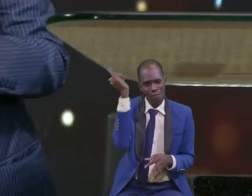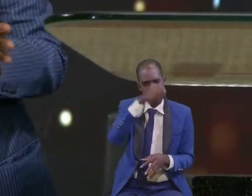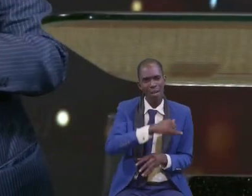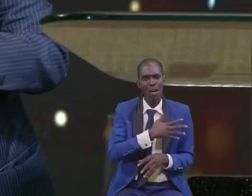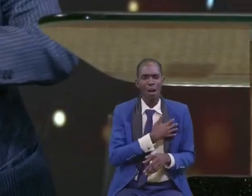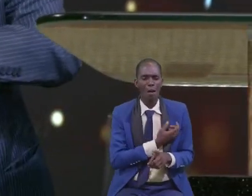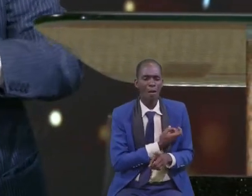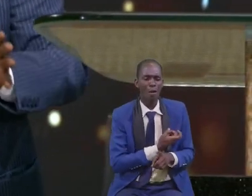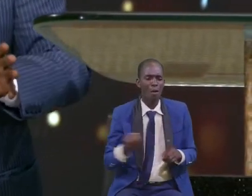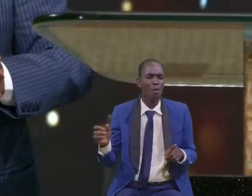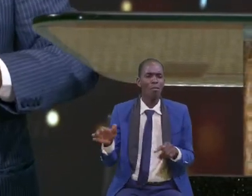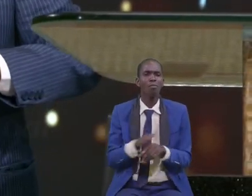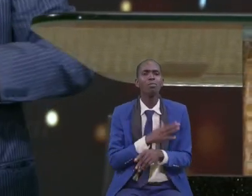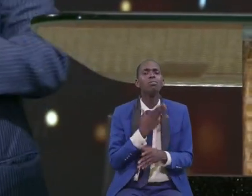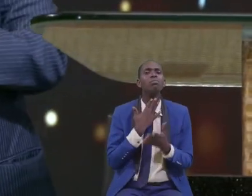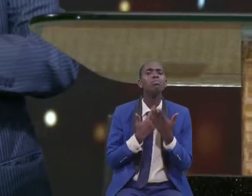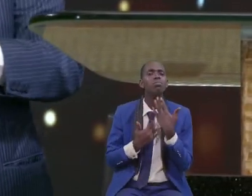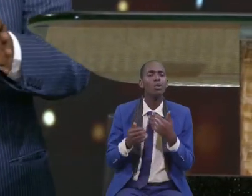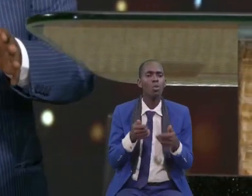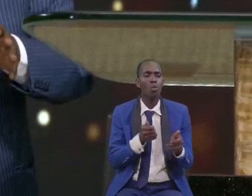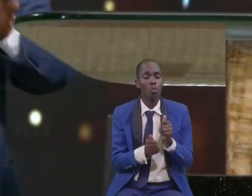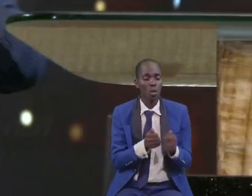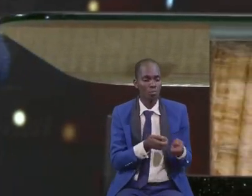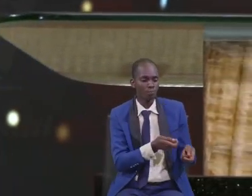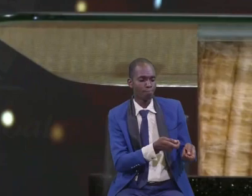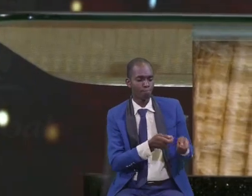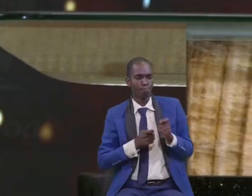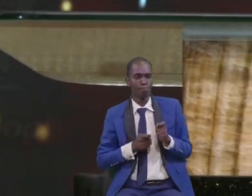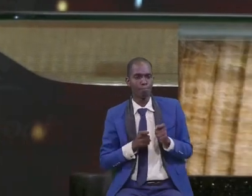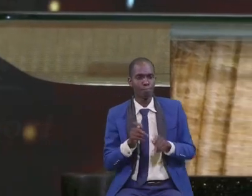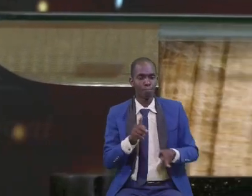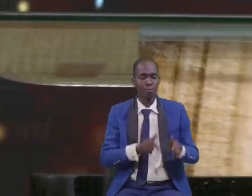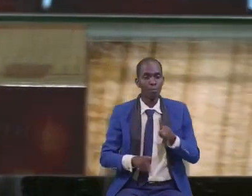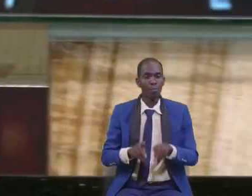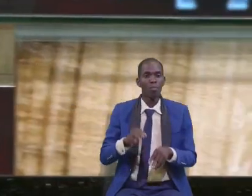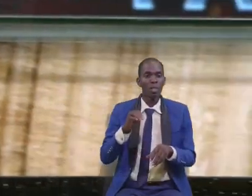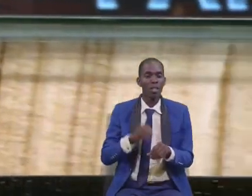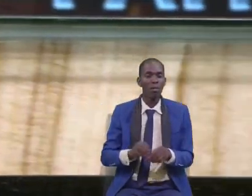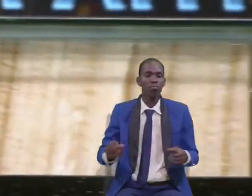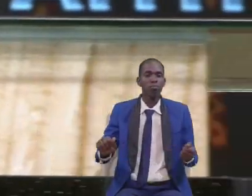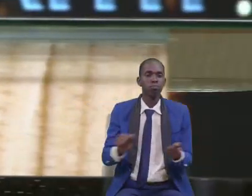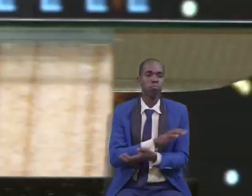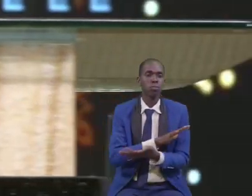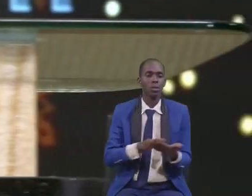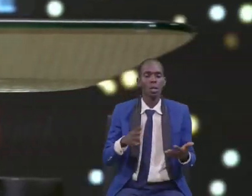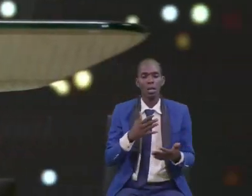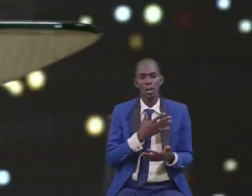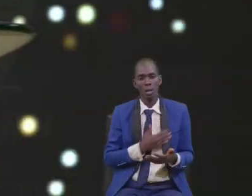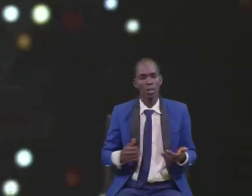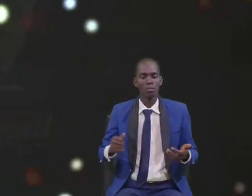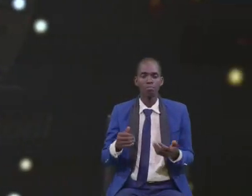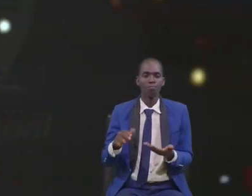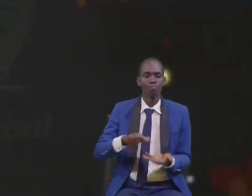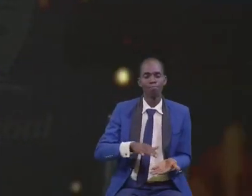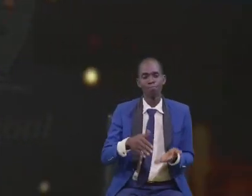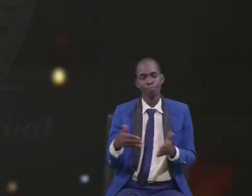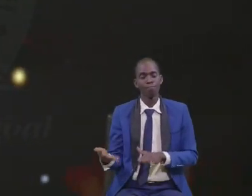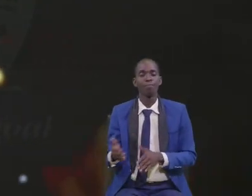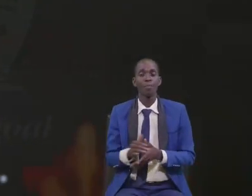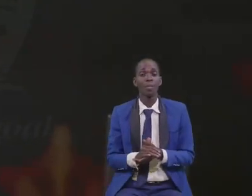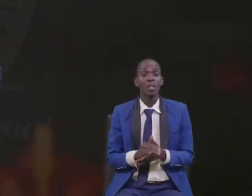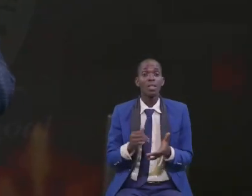desires which drown men in destruction and perdition. It's not only